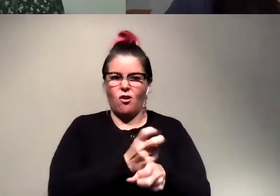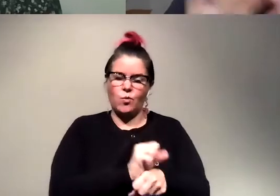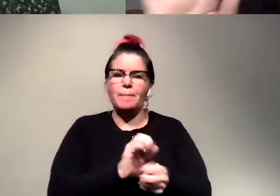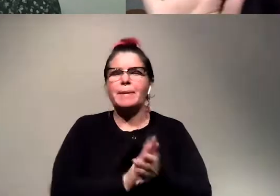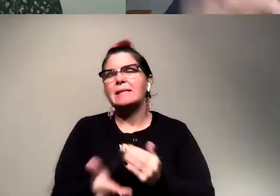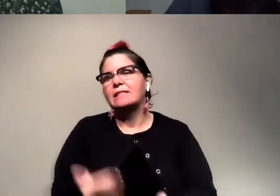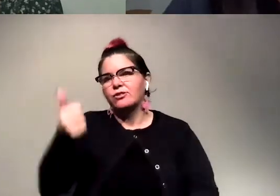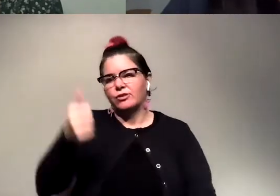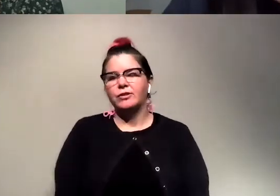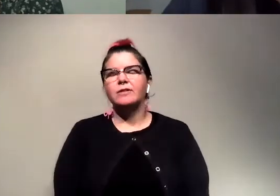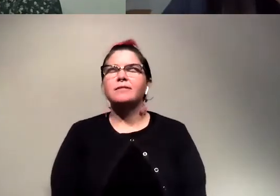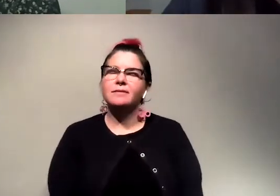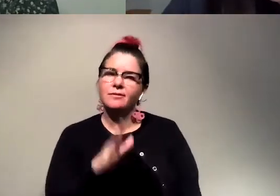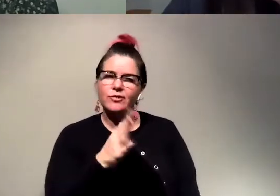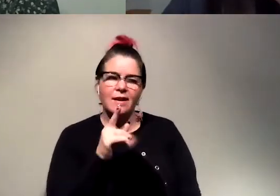Awesome. Excellent answer.